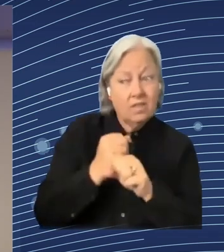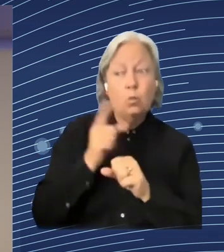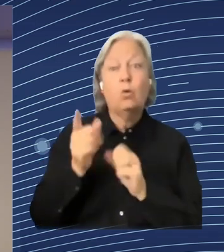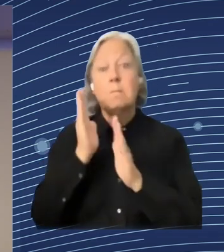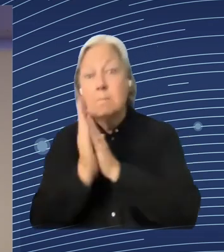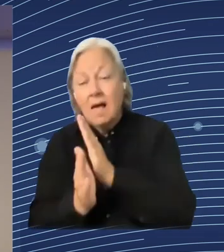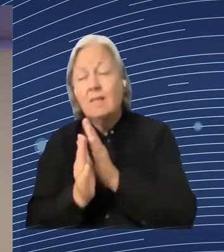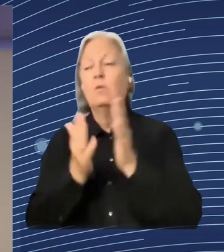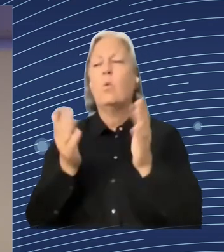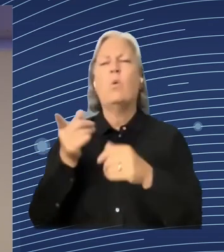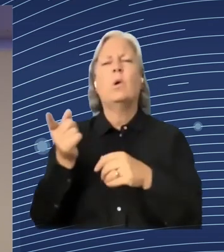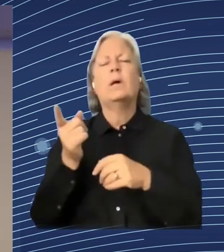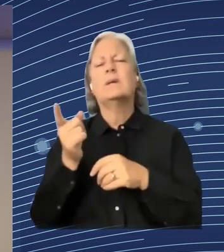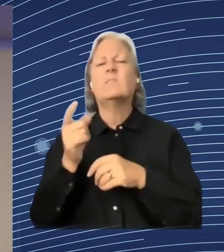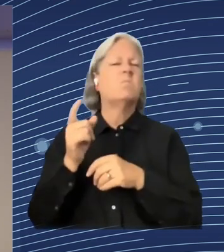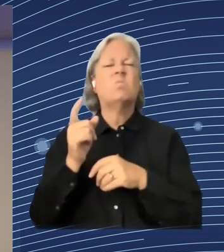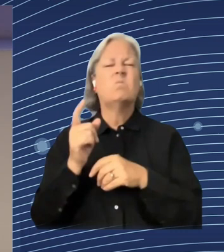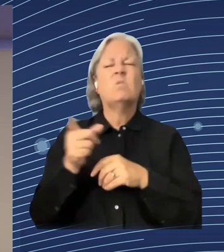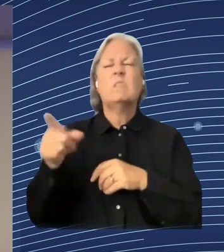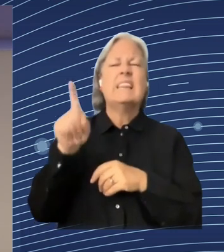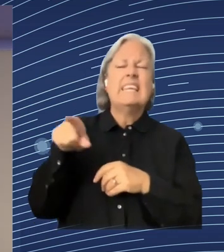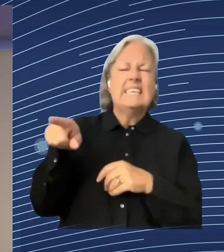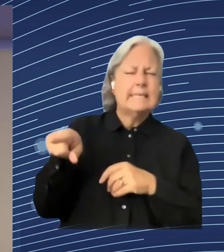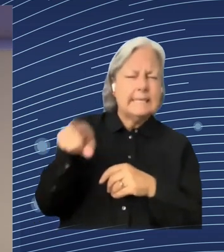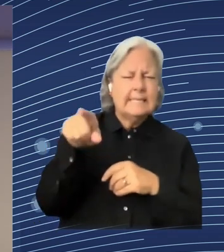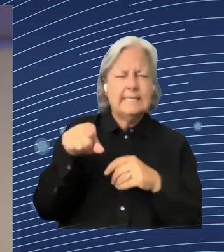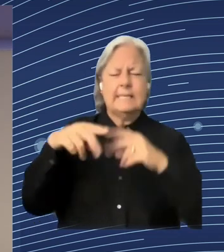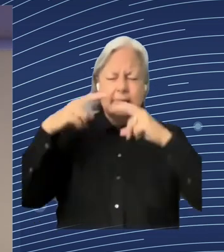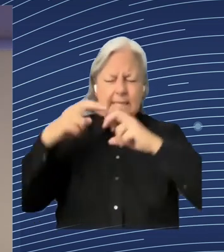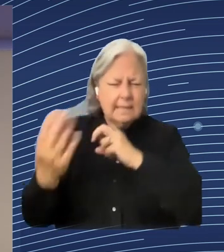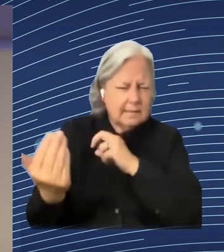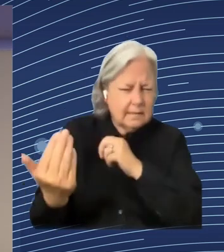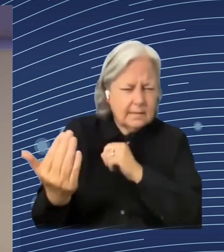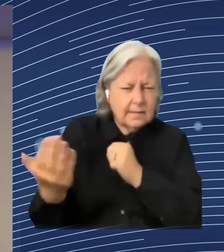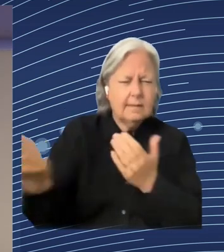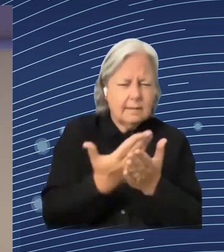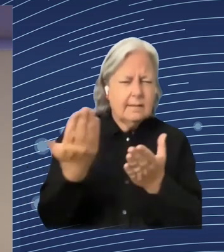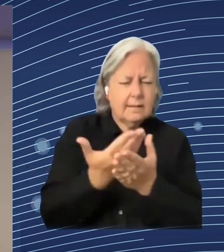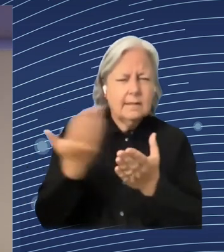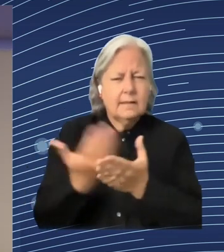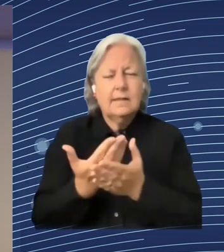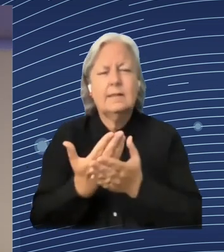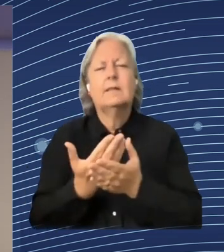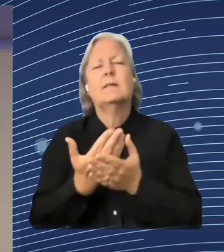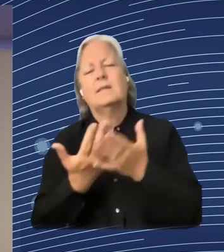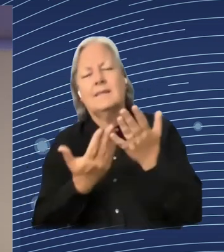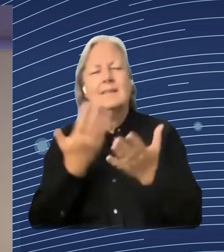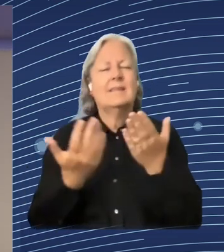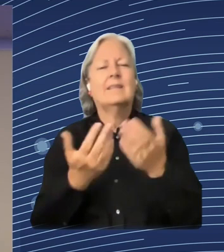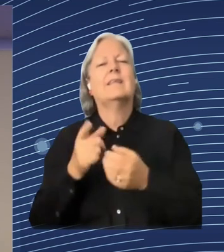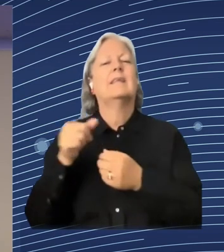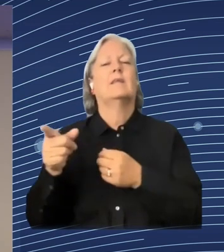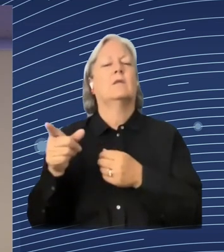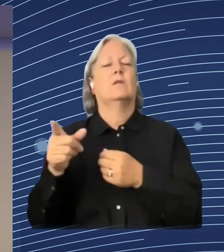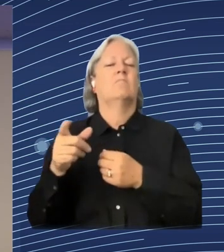like need to go check things before they pass the audit, but it is not used as a transparency tool, so they do not publish anything. That's